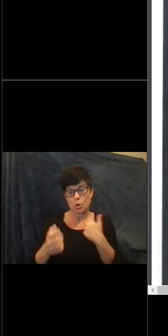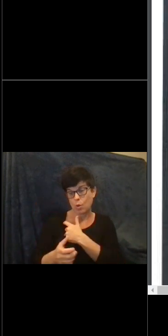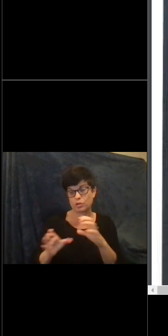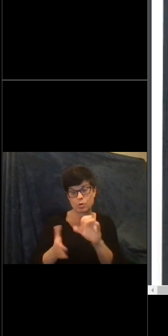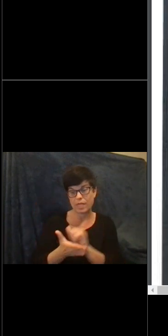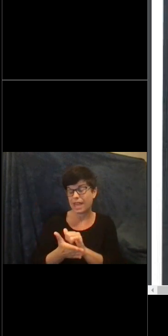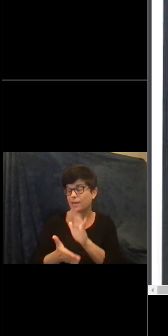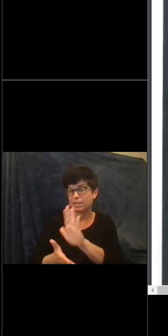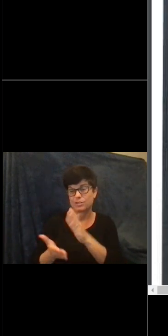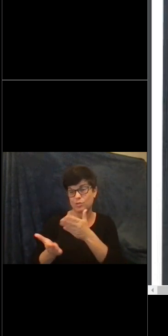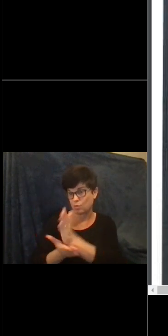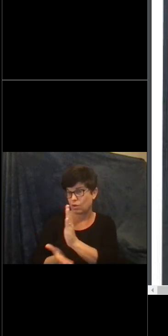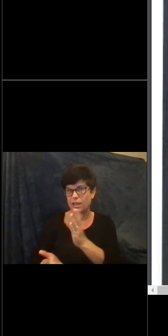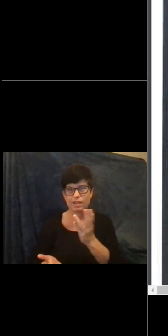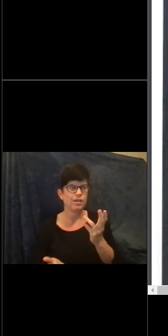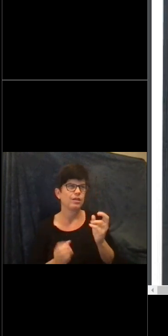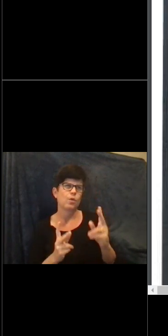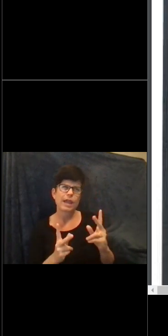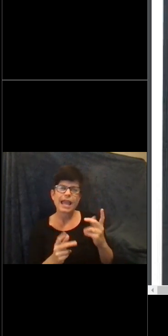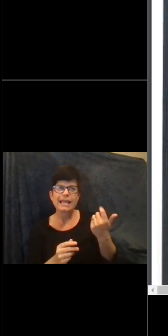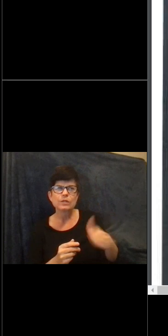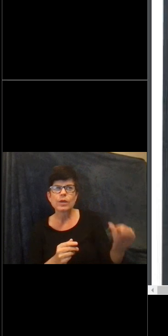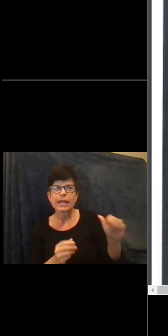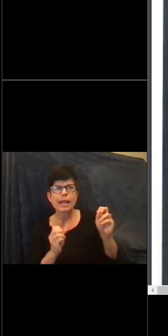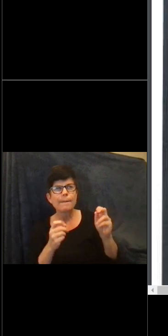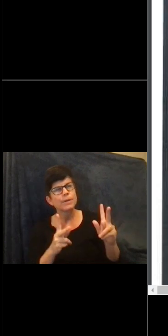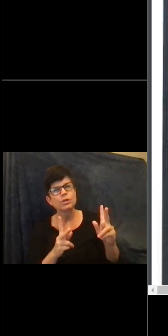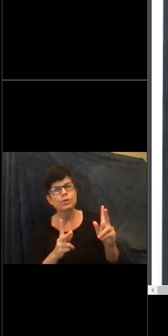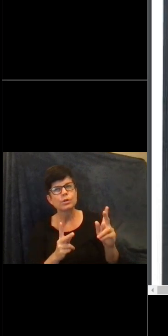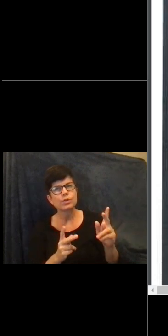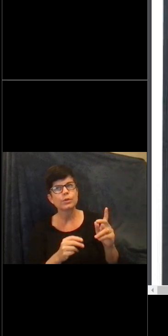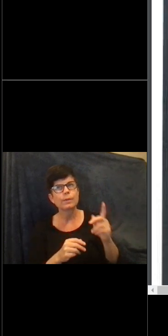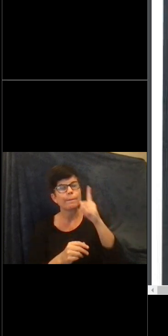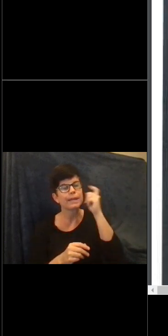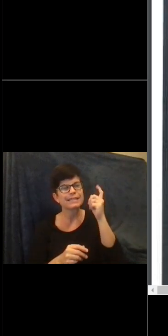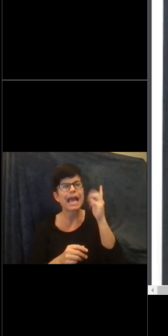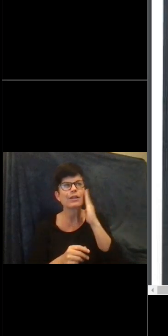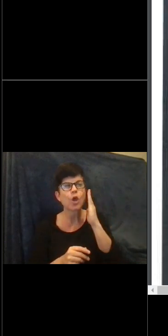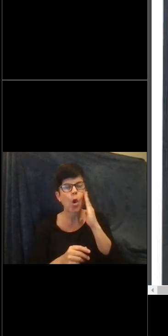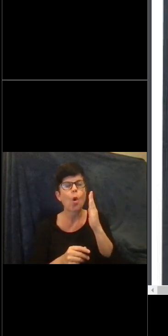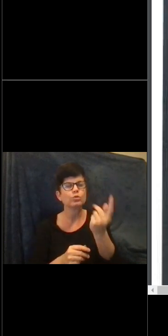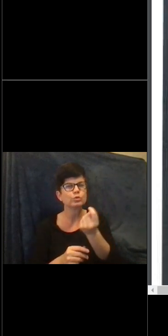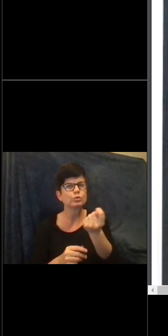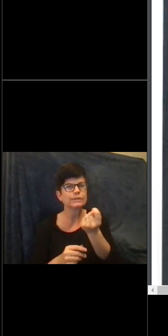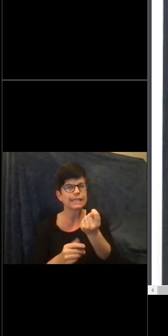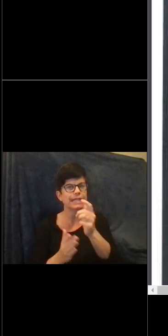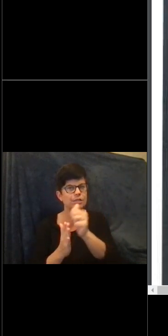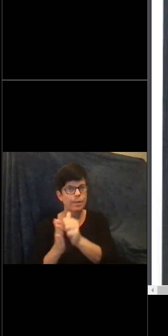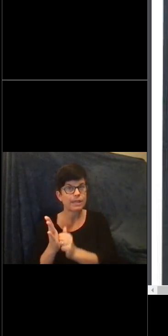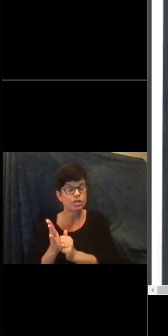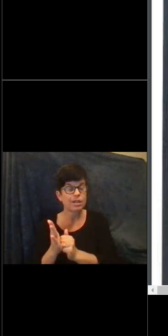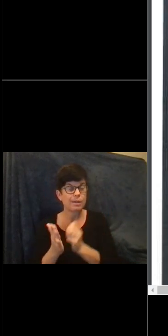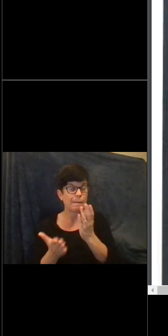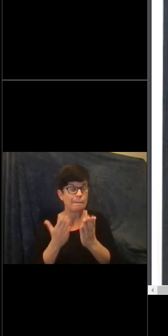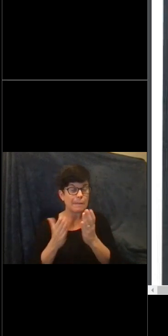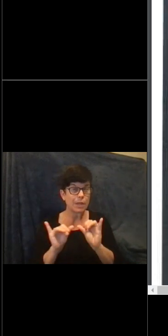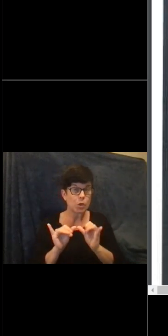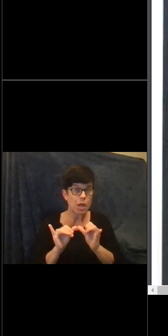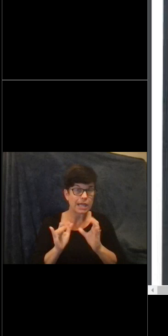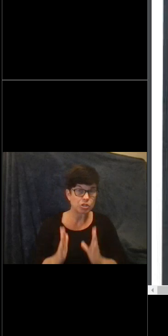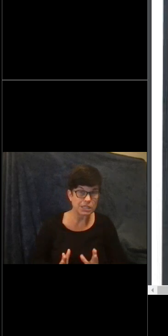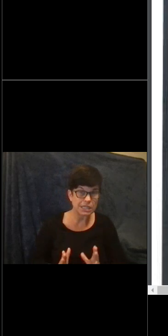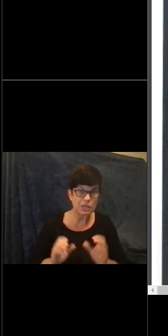prerogative. Is there any opportunity, because it's being heard on Tuesday, for your engineer or whoever does that specific